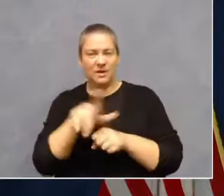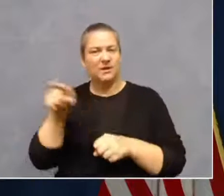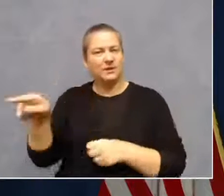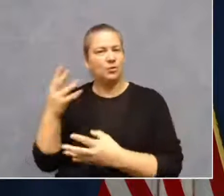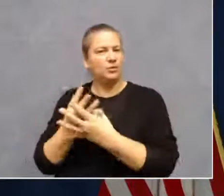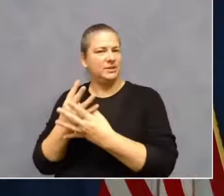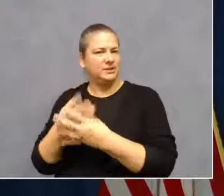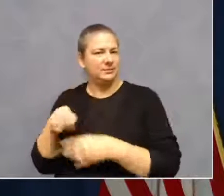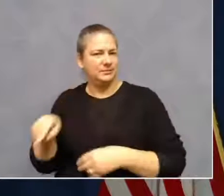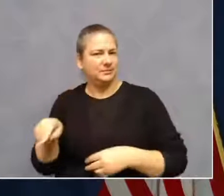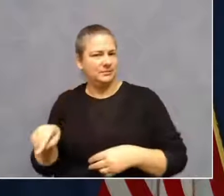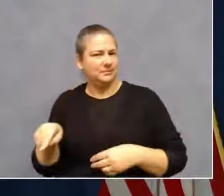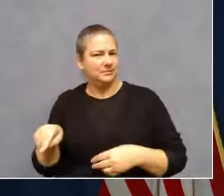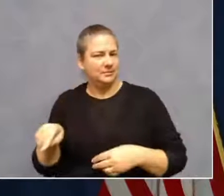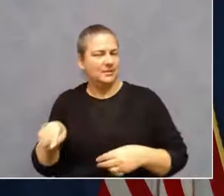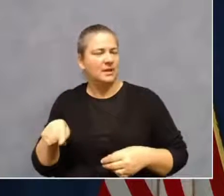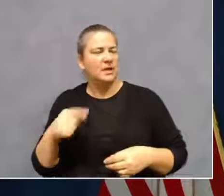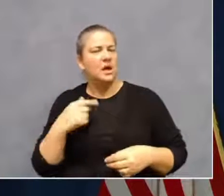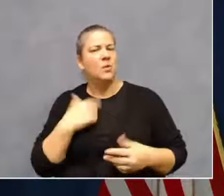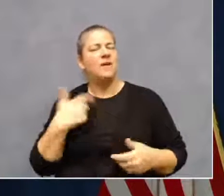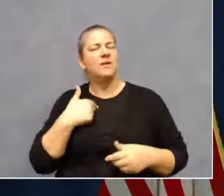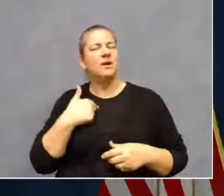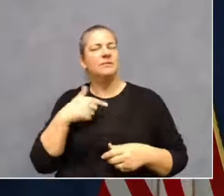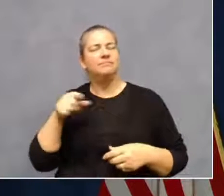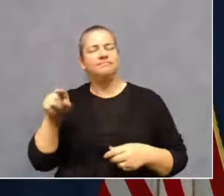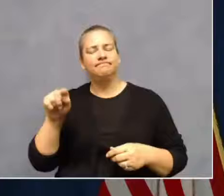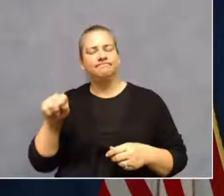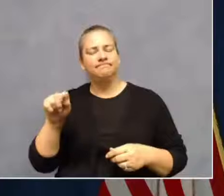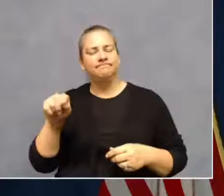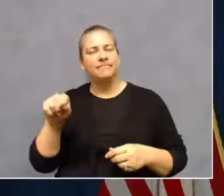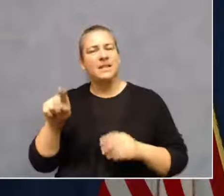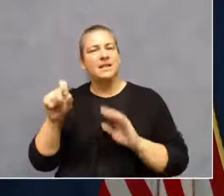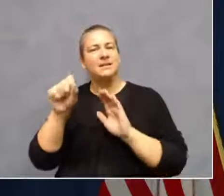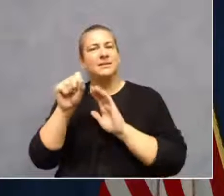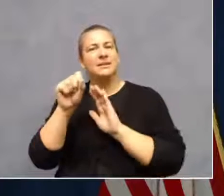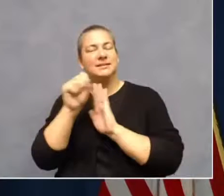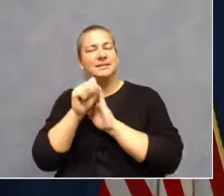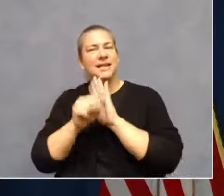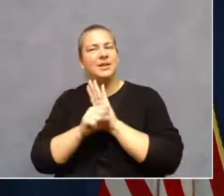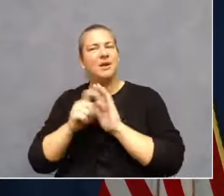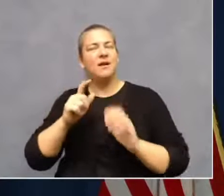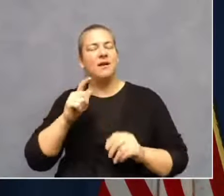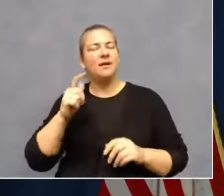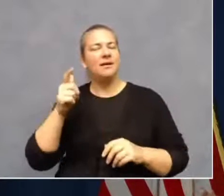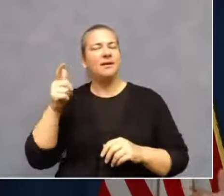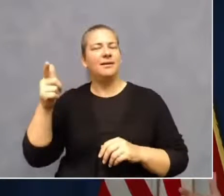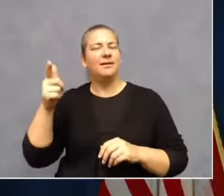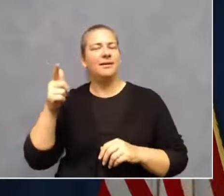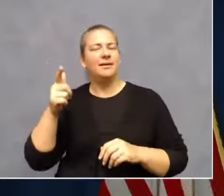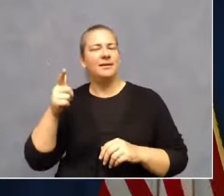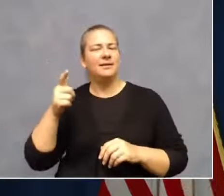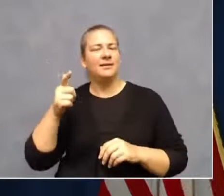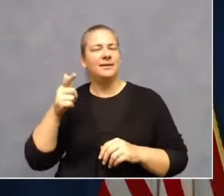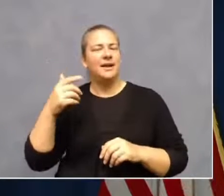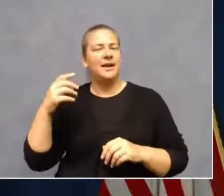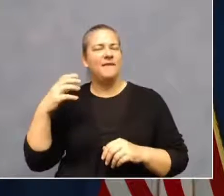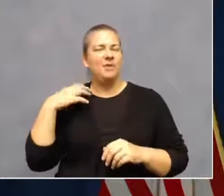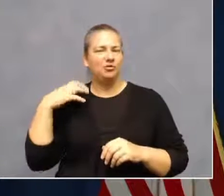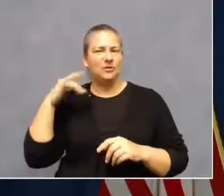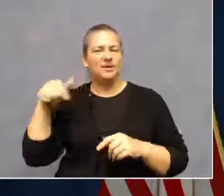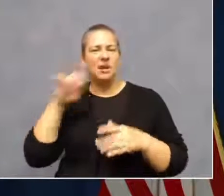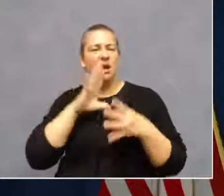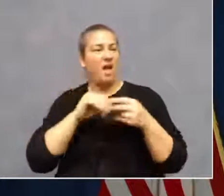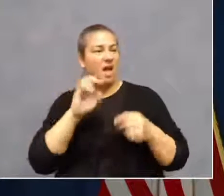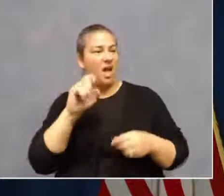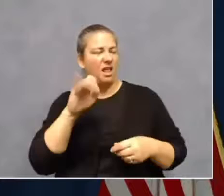a state official suggest that Elliott County shouldn't be making other changes or following recommendations because